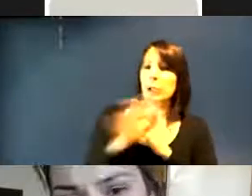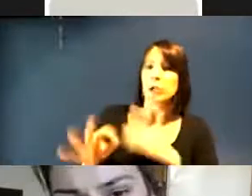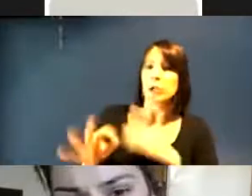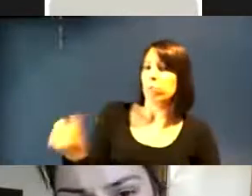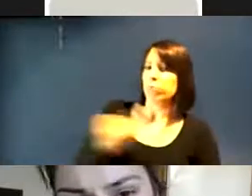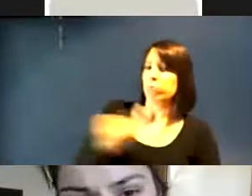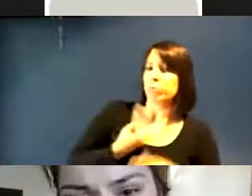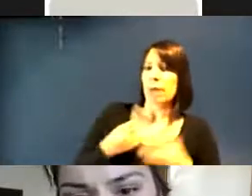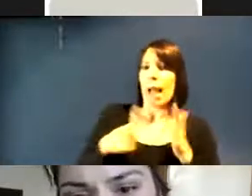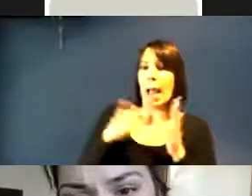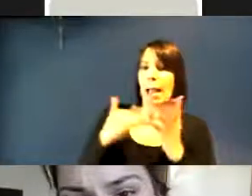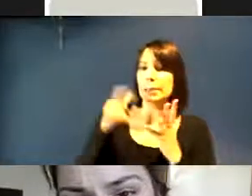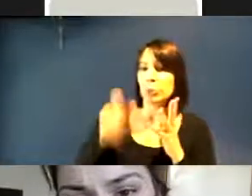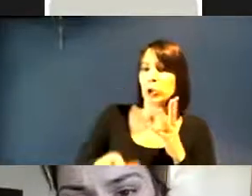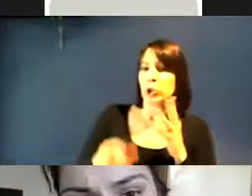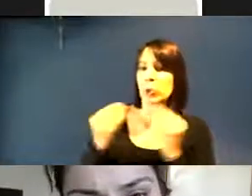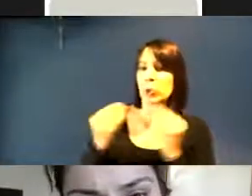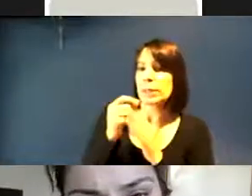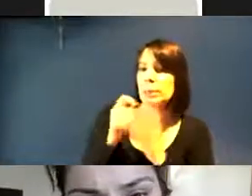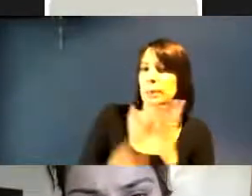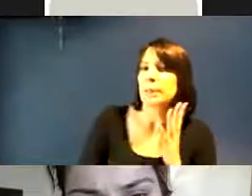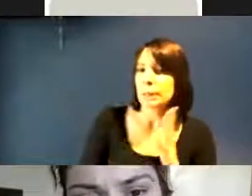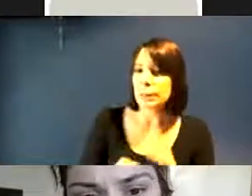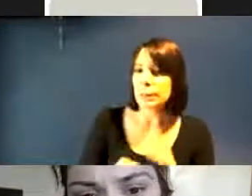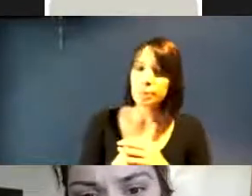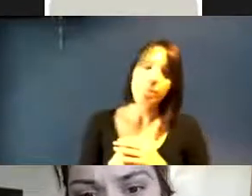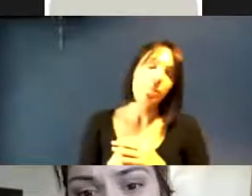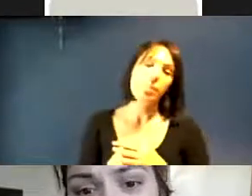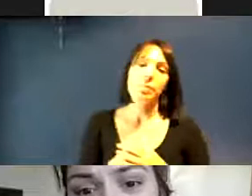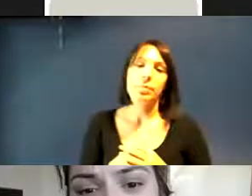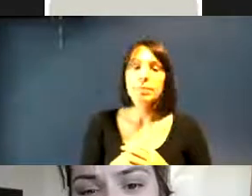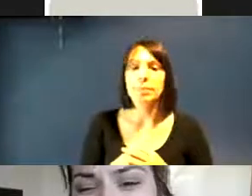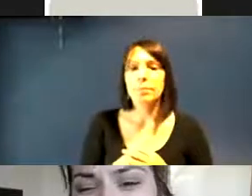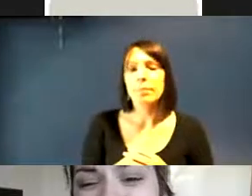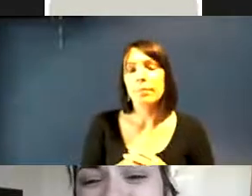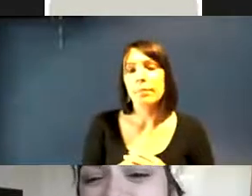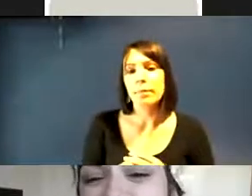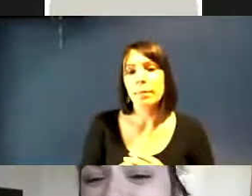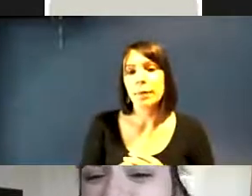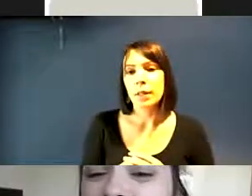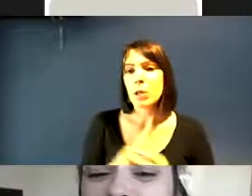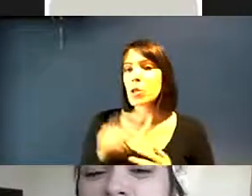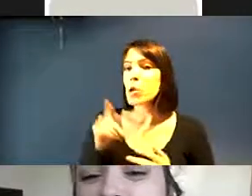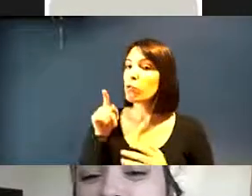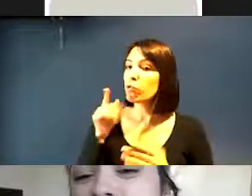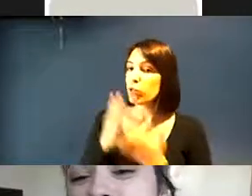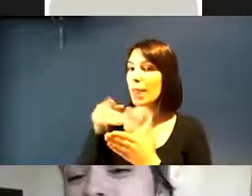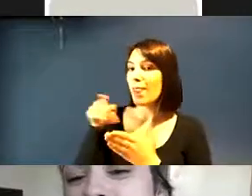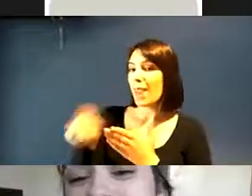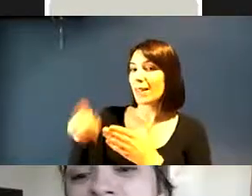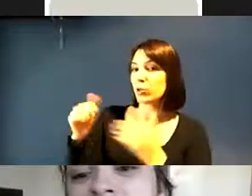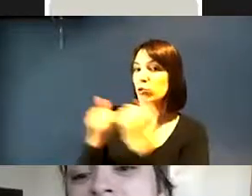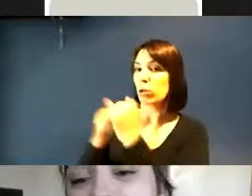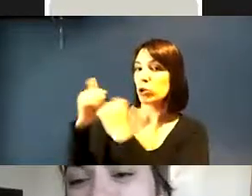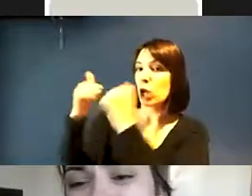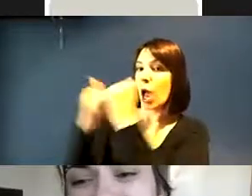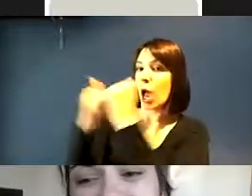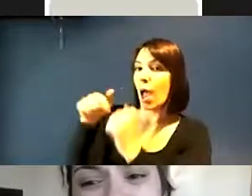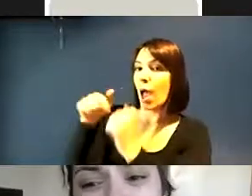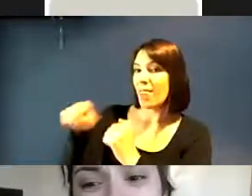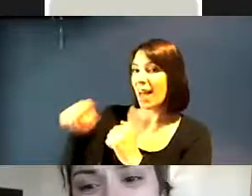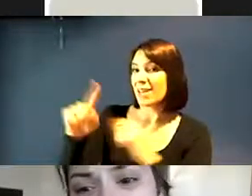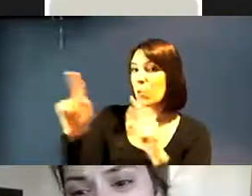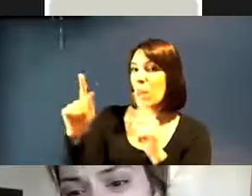our medical conditions or our disabilities themselves. So these disabling structures might include spaces